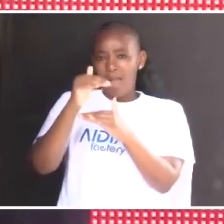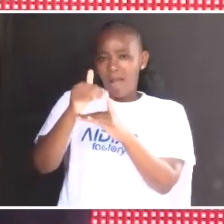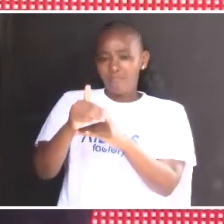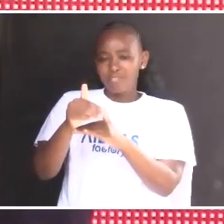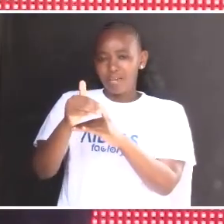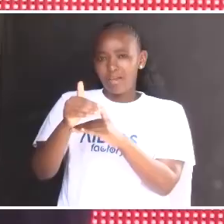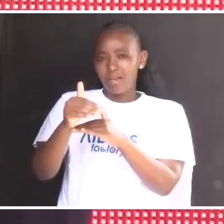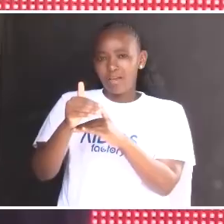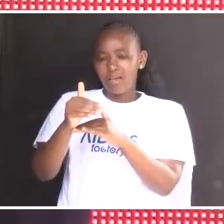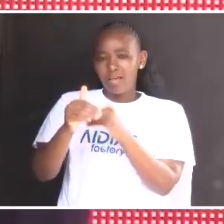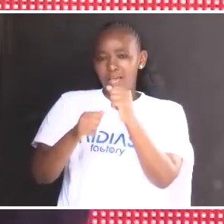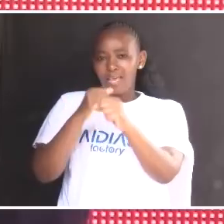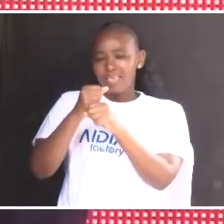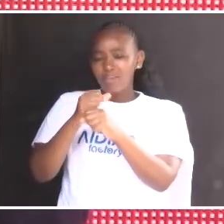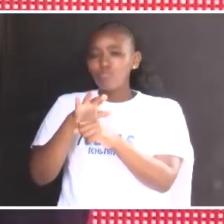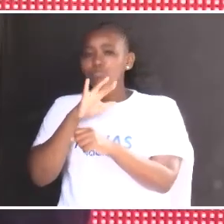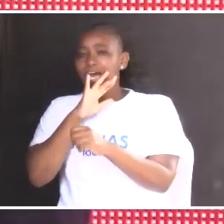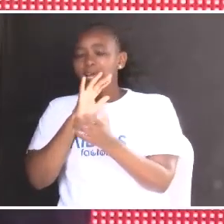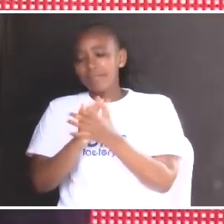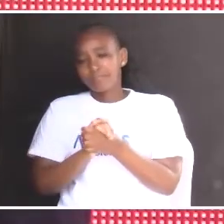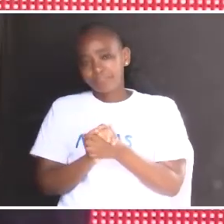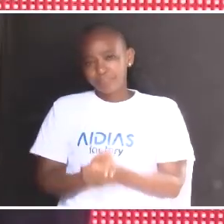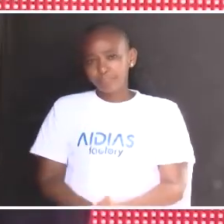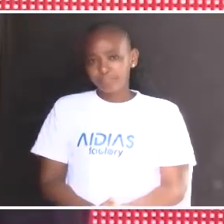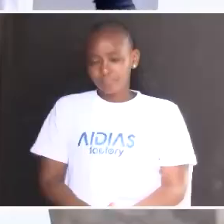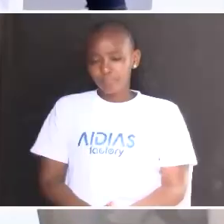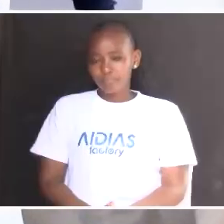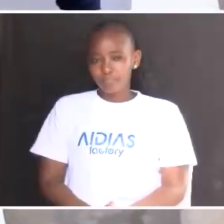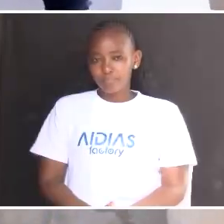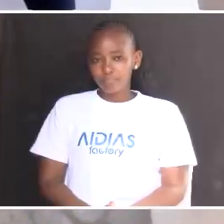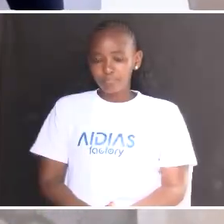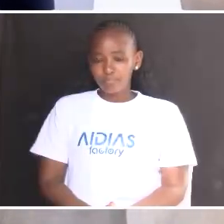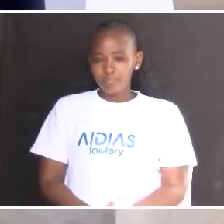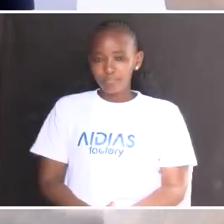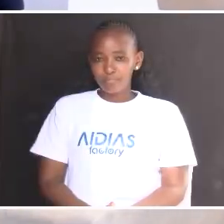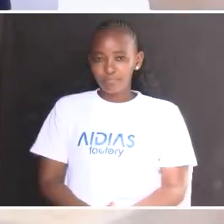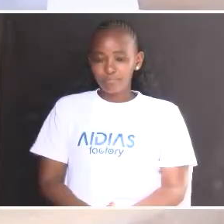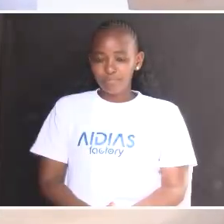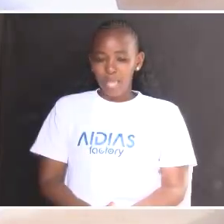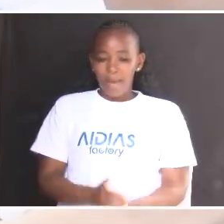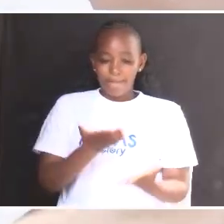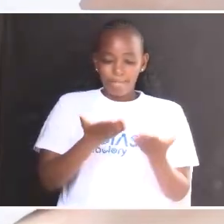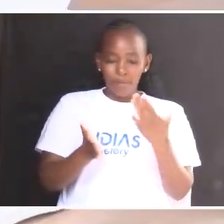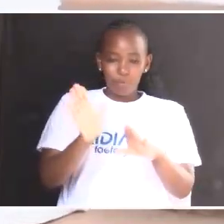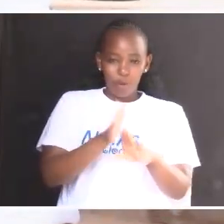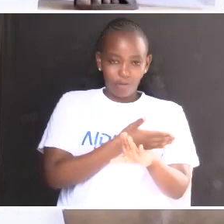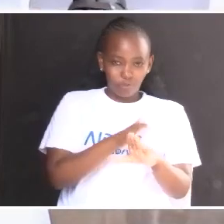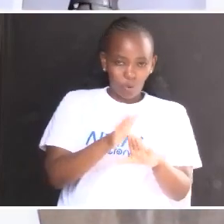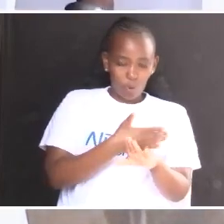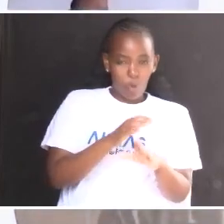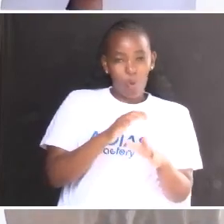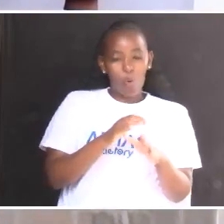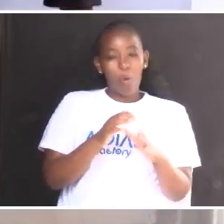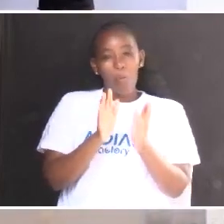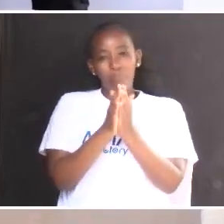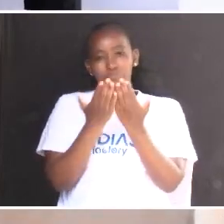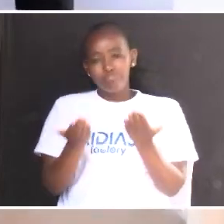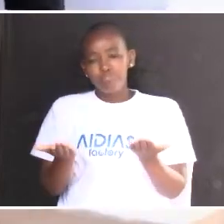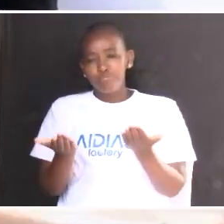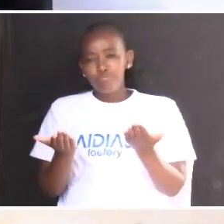end of the year in which you die. Umepata hiyo? Kama umetengeneza muziki, kama umetengeneza kitabu,